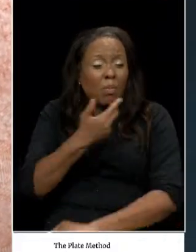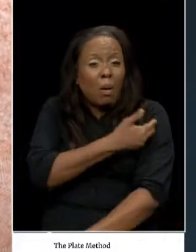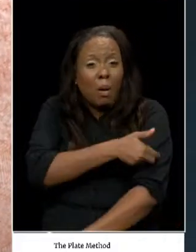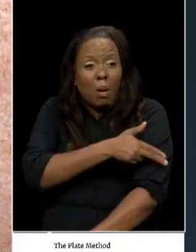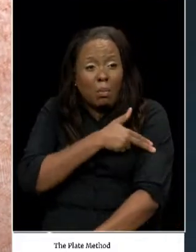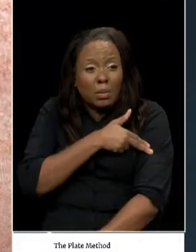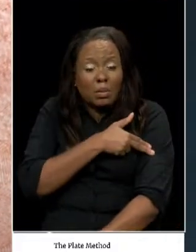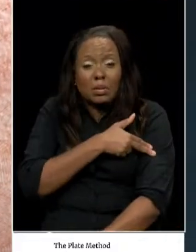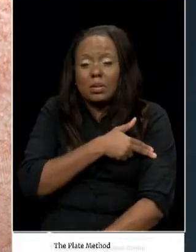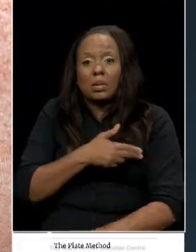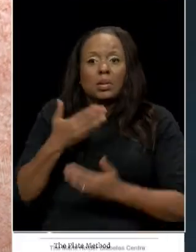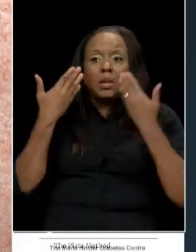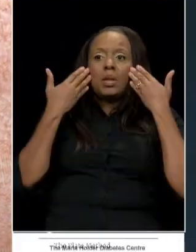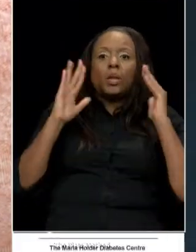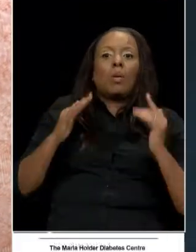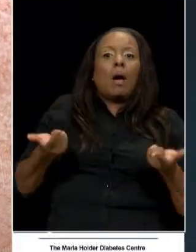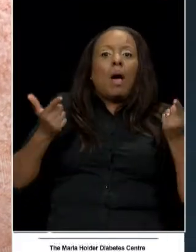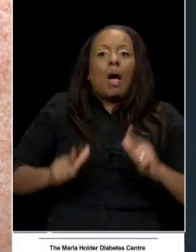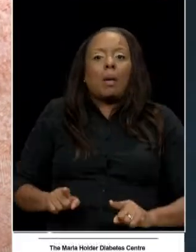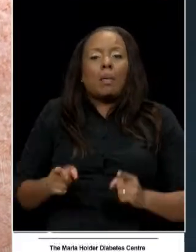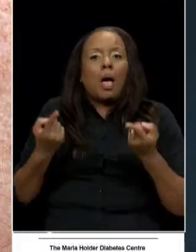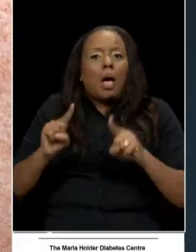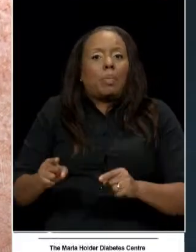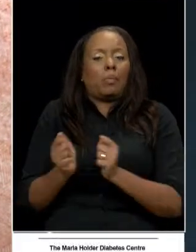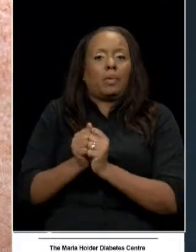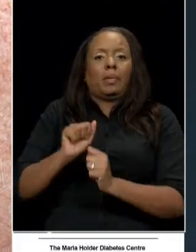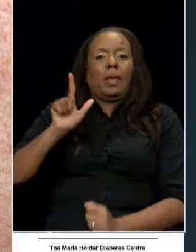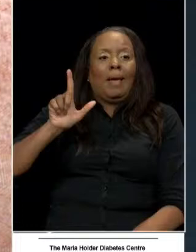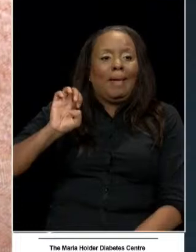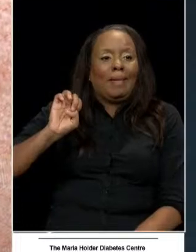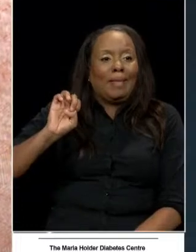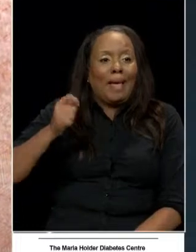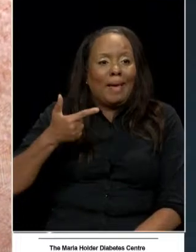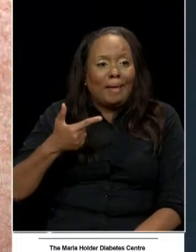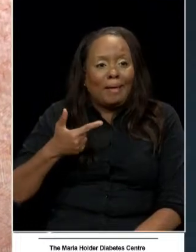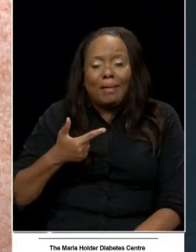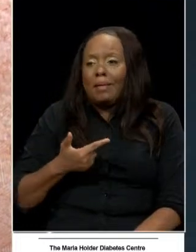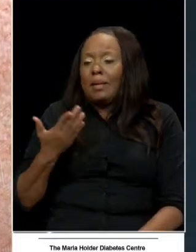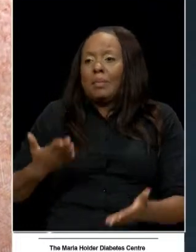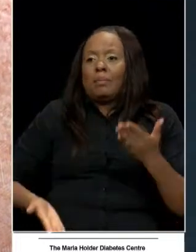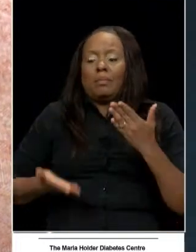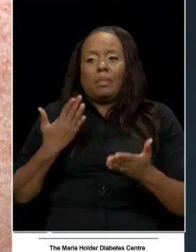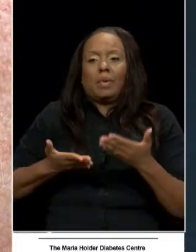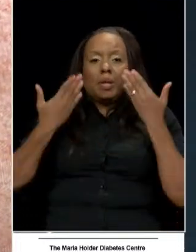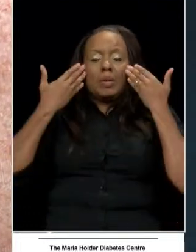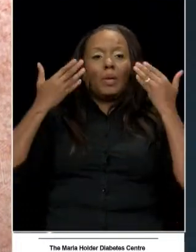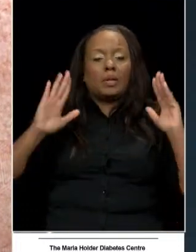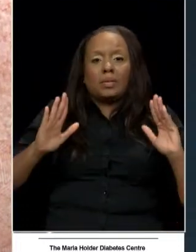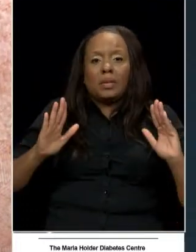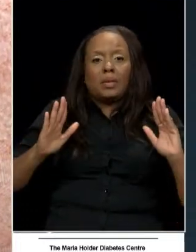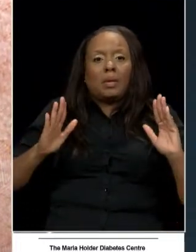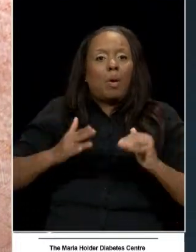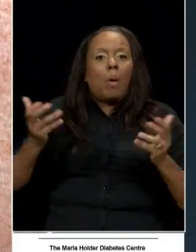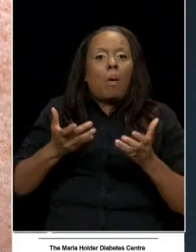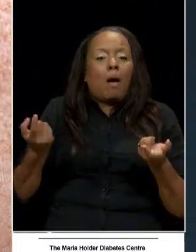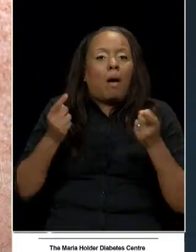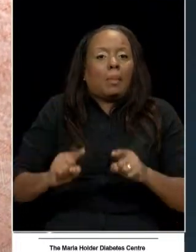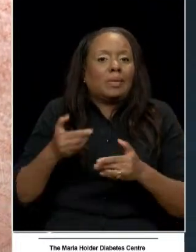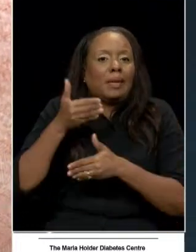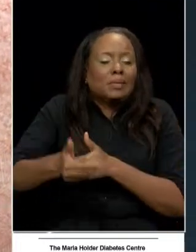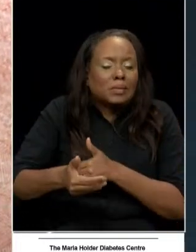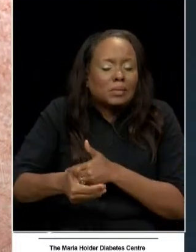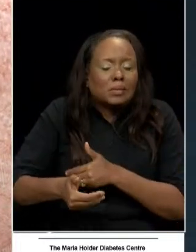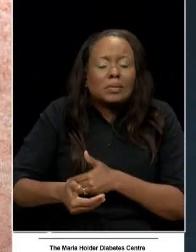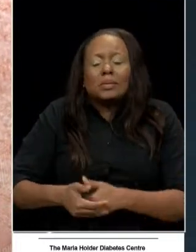be with his limb. It may have been a situation where he didn't completely understand the consequences that can happen where he